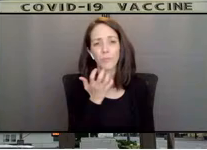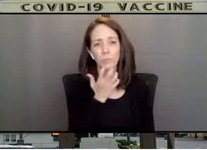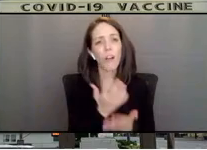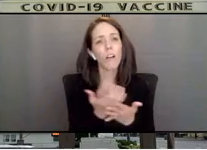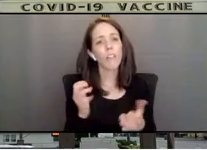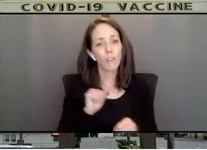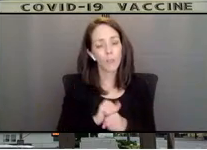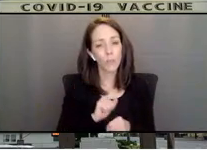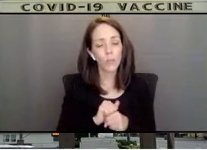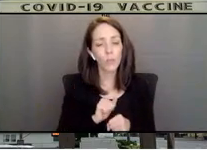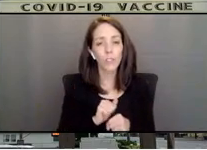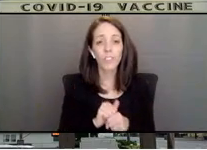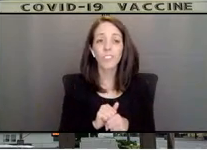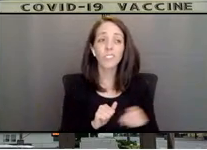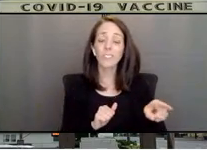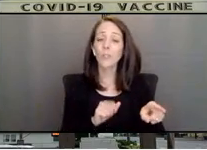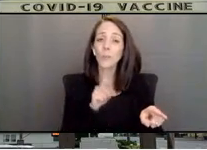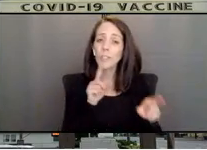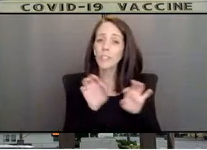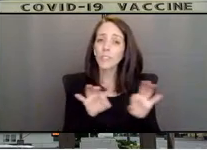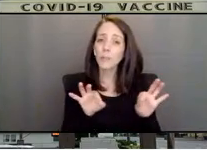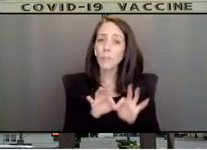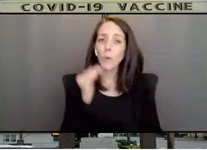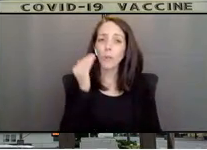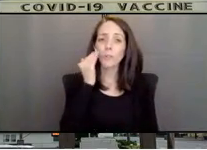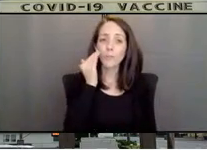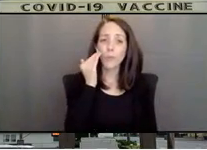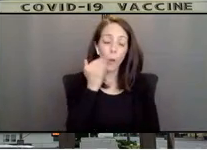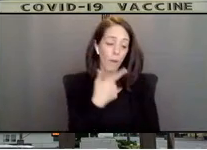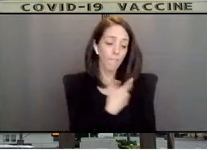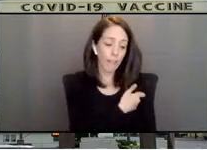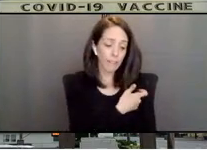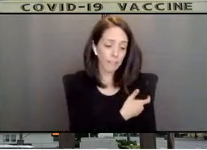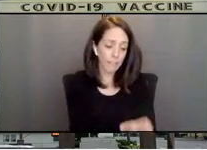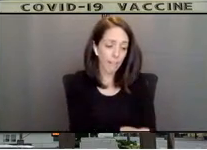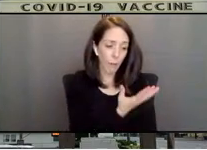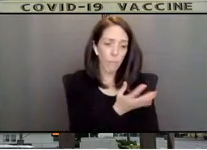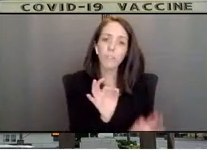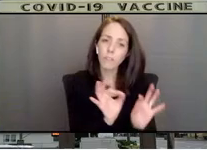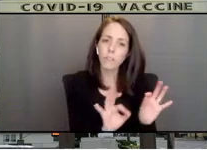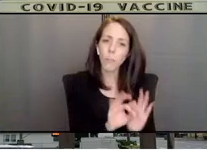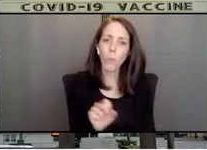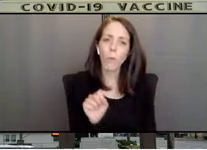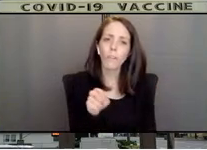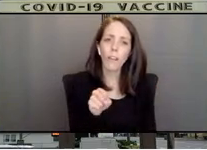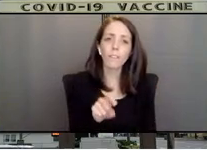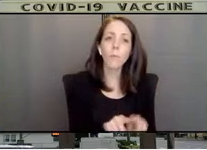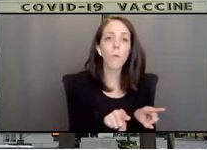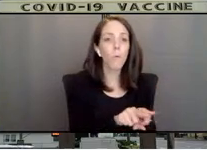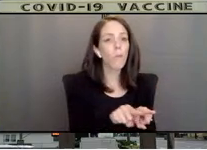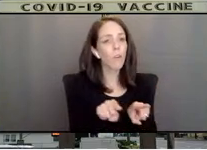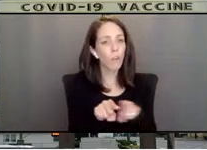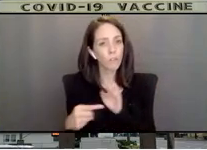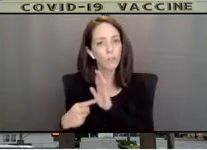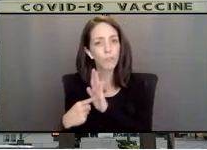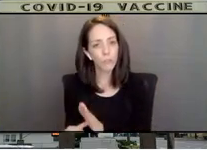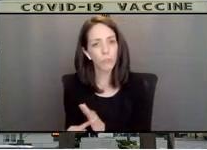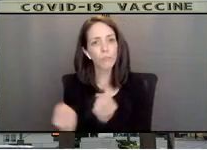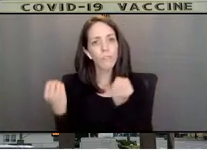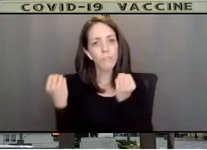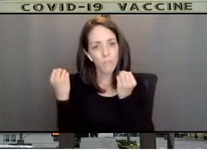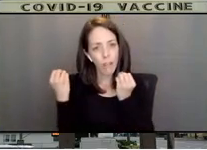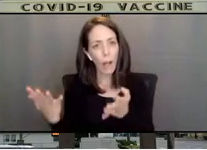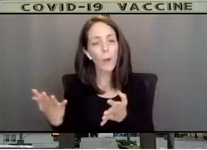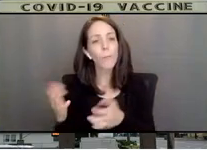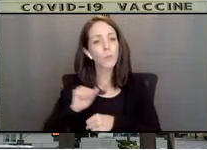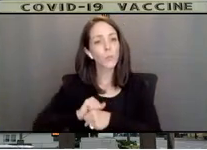total doses administered, which you'll see in the upper right of the slide, which pales in comparison to the mass vac sites like PDX, which